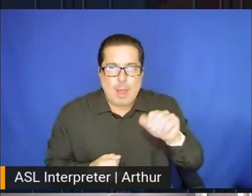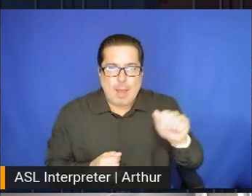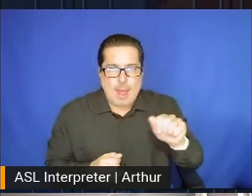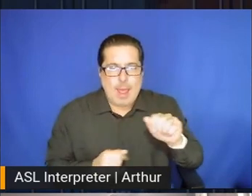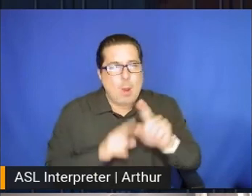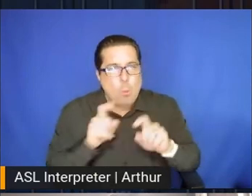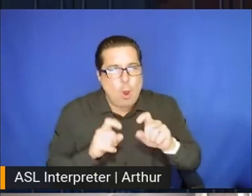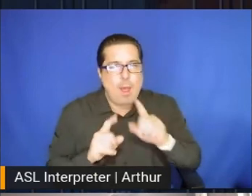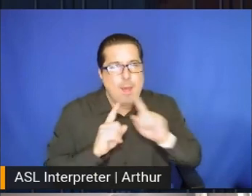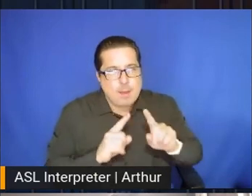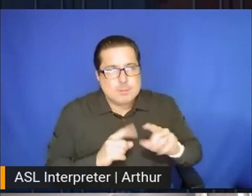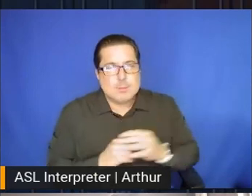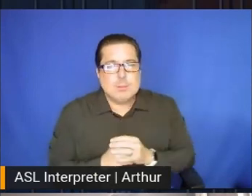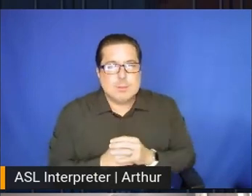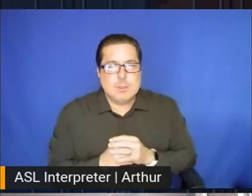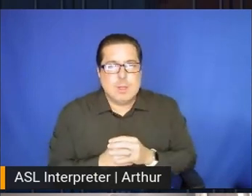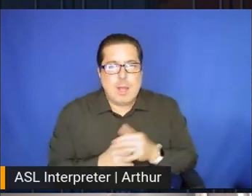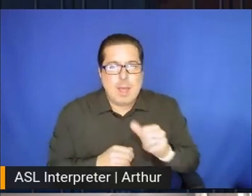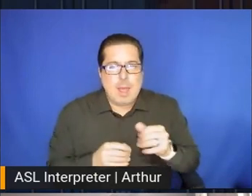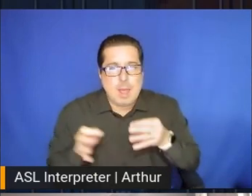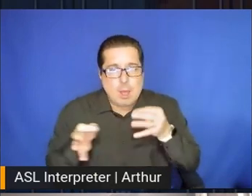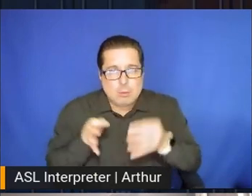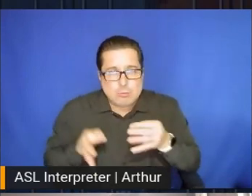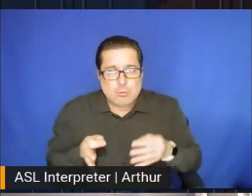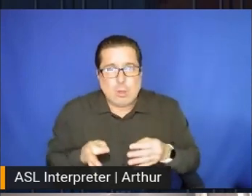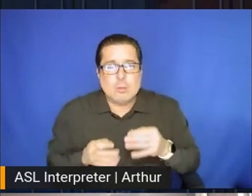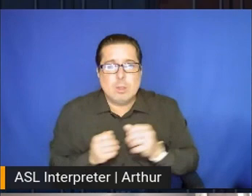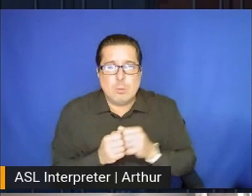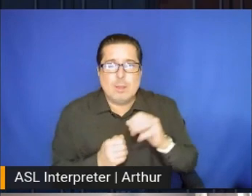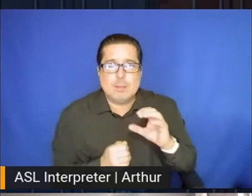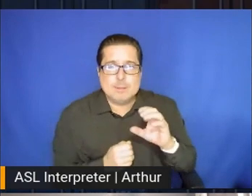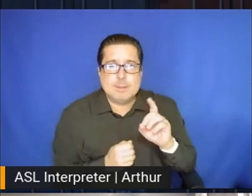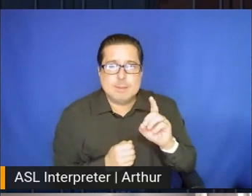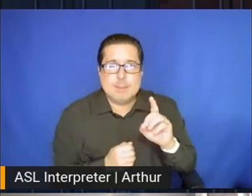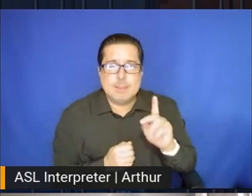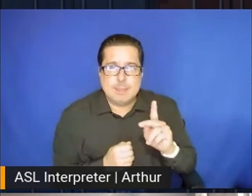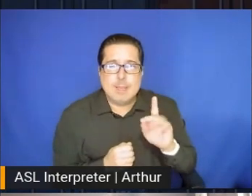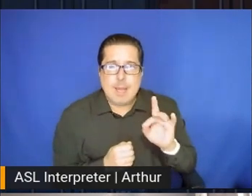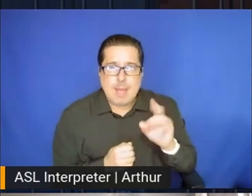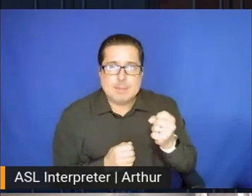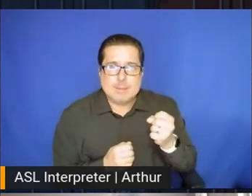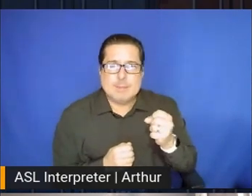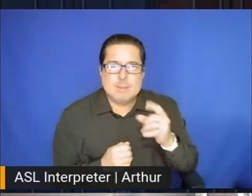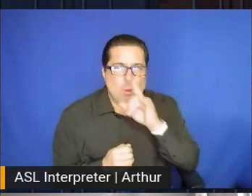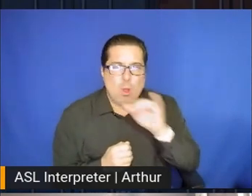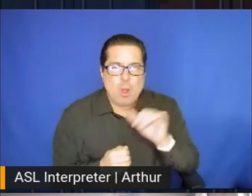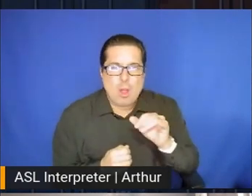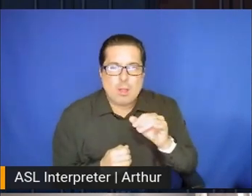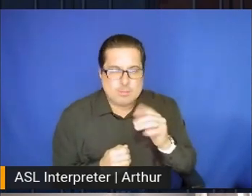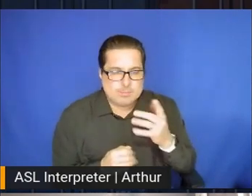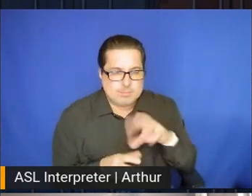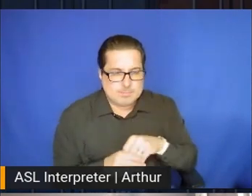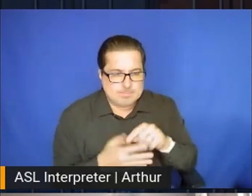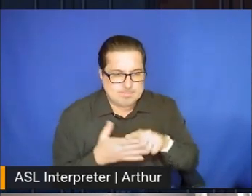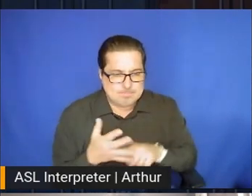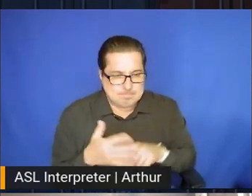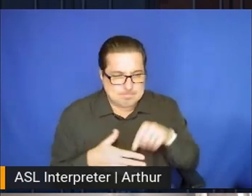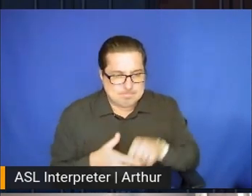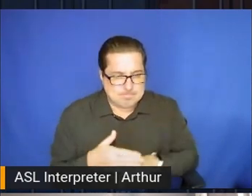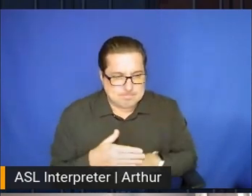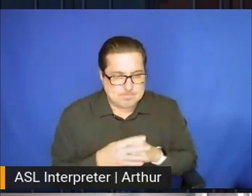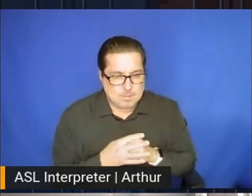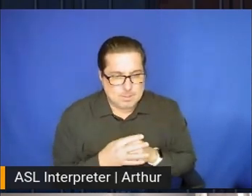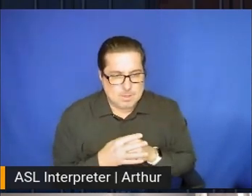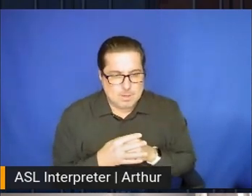context and a brief introduction around what cdk8s is, we announced cdk8s and launched it in